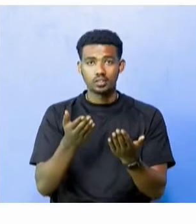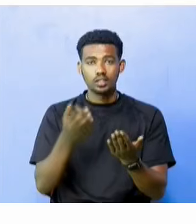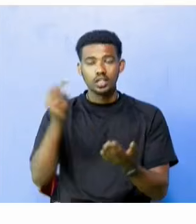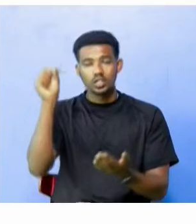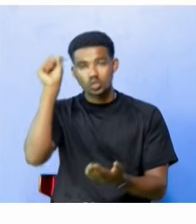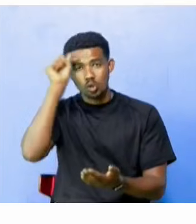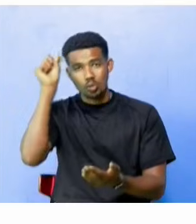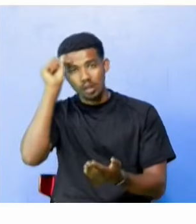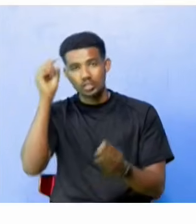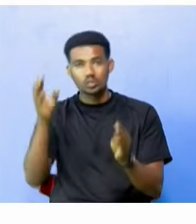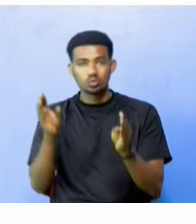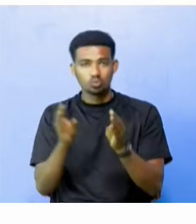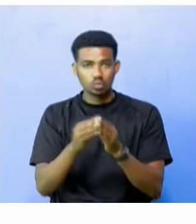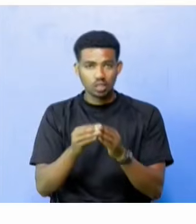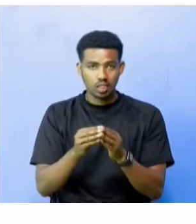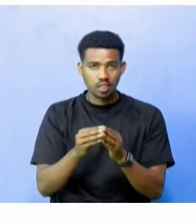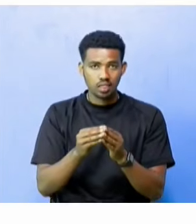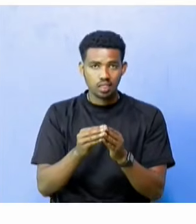with